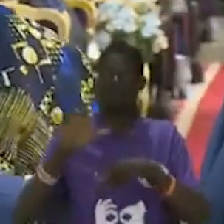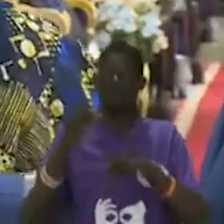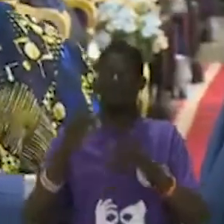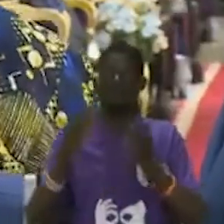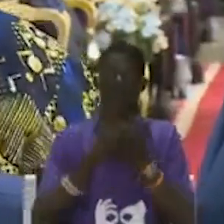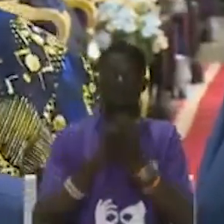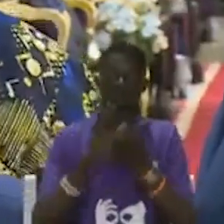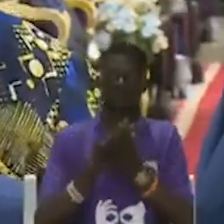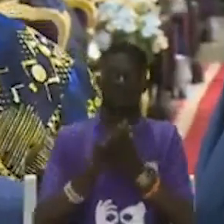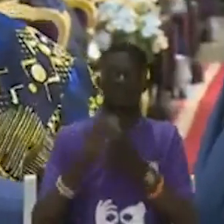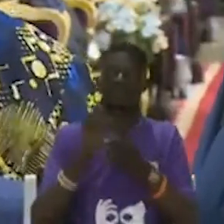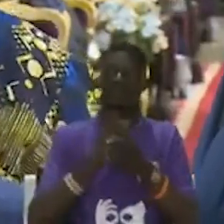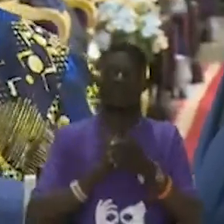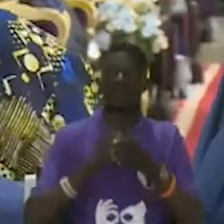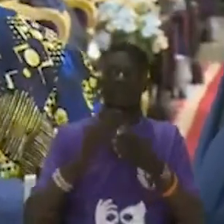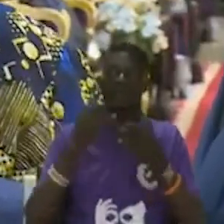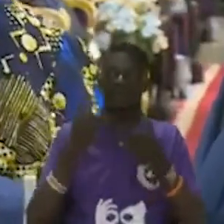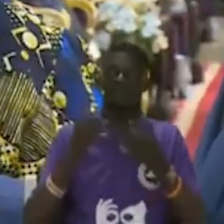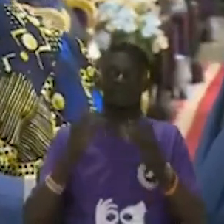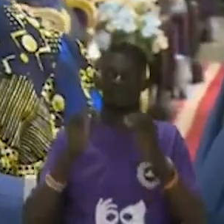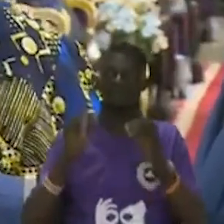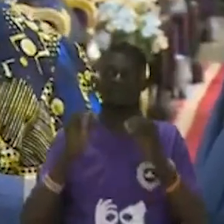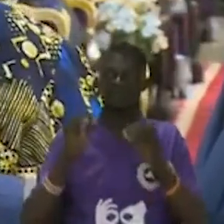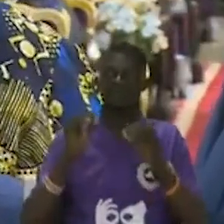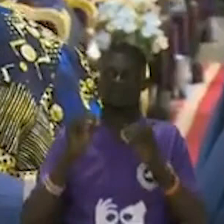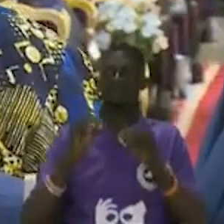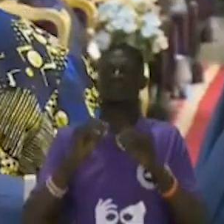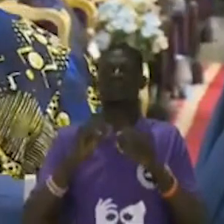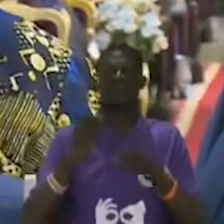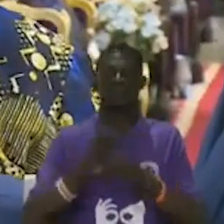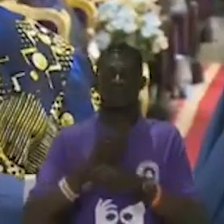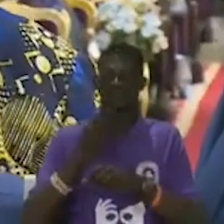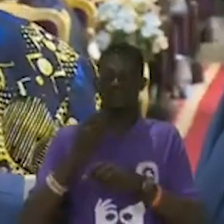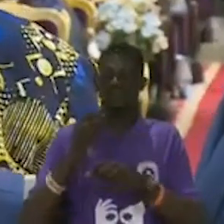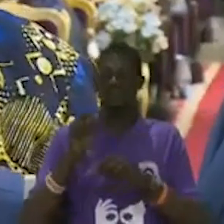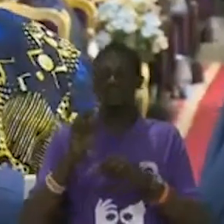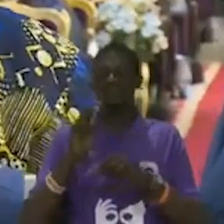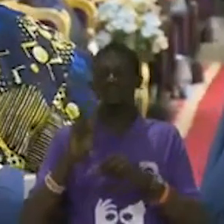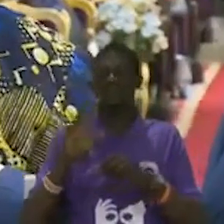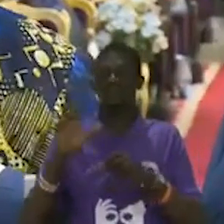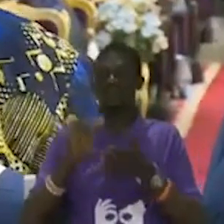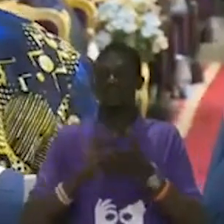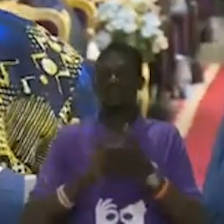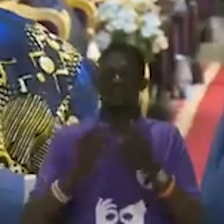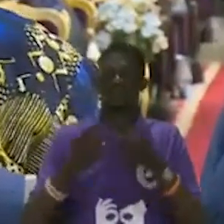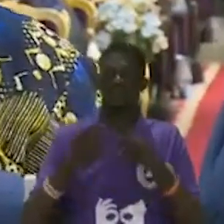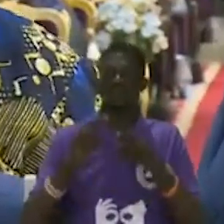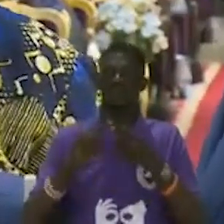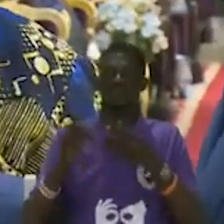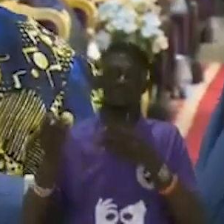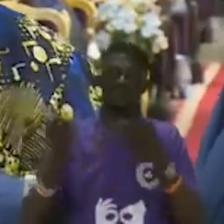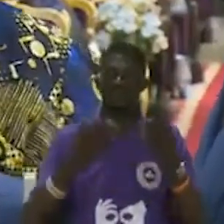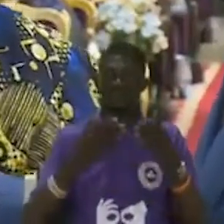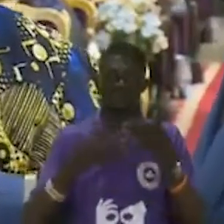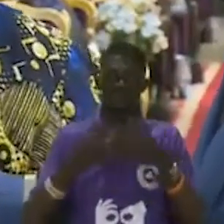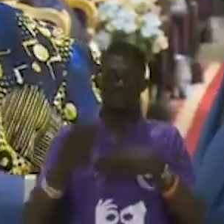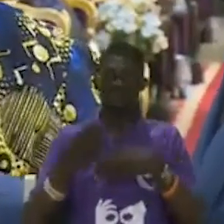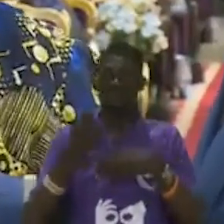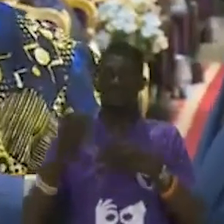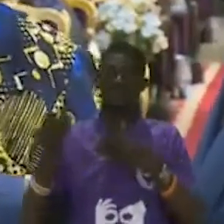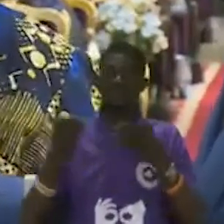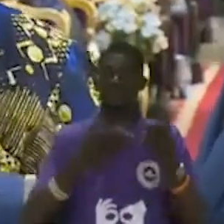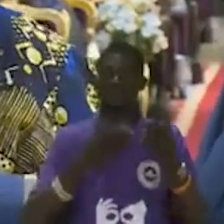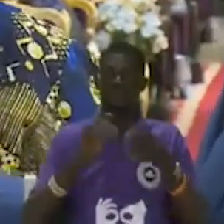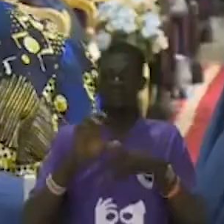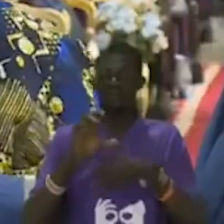school where I now teach. I got a text message from him that I should bring the following Tuesday, I should bring